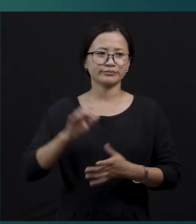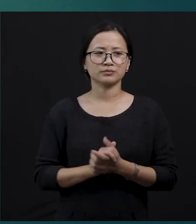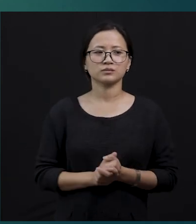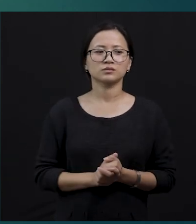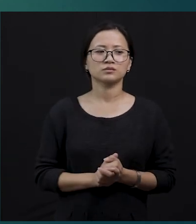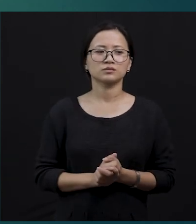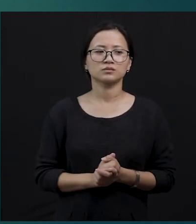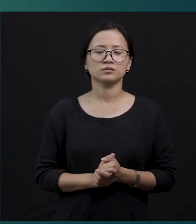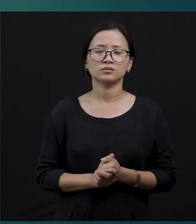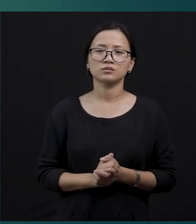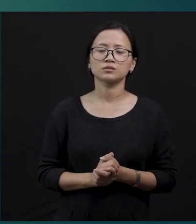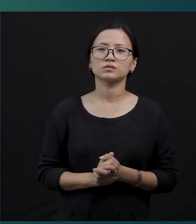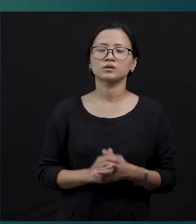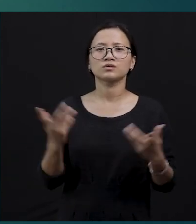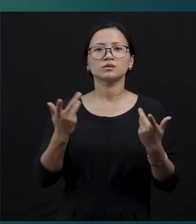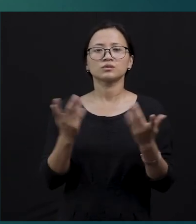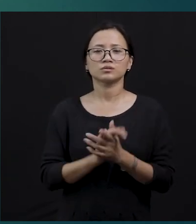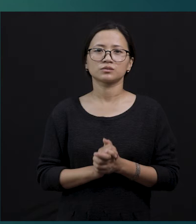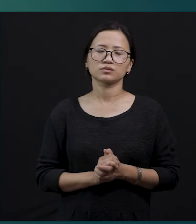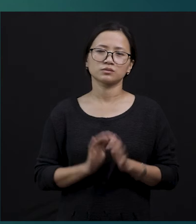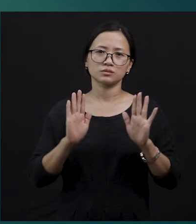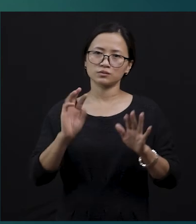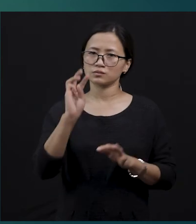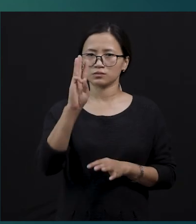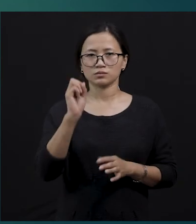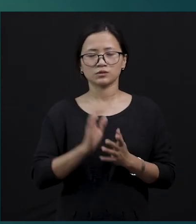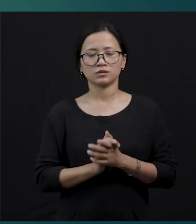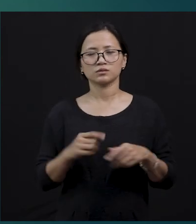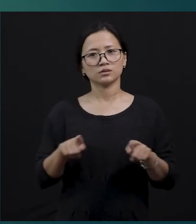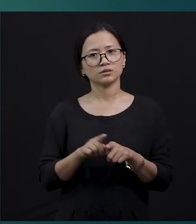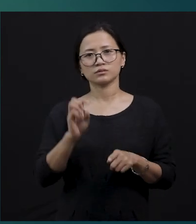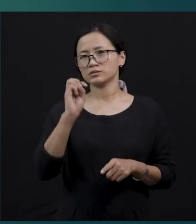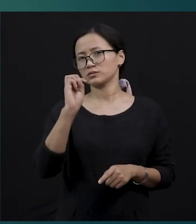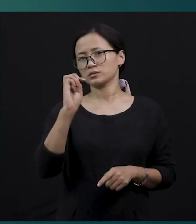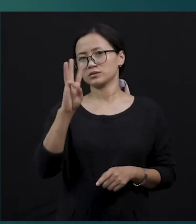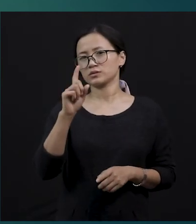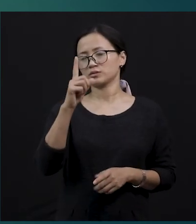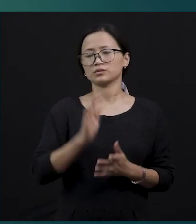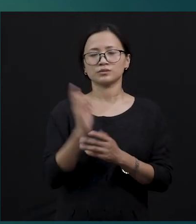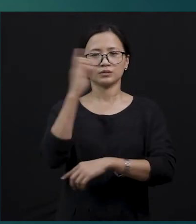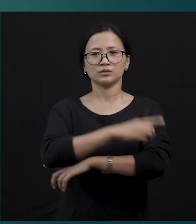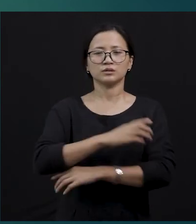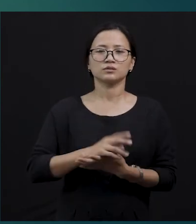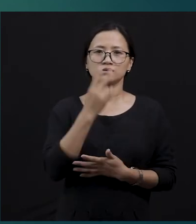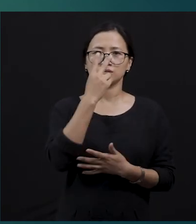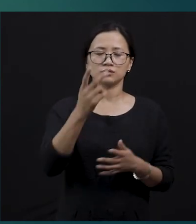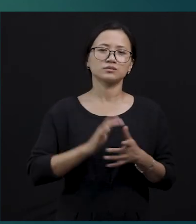have 31 days and which month have 30 days. So I have already mentioned here, as you can see,